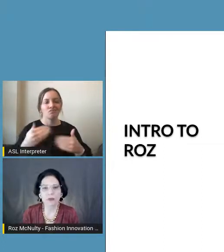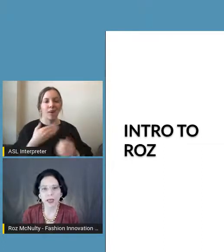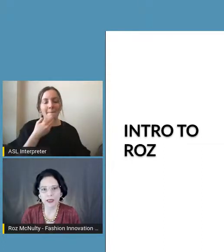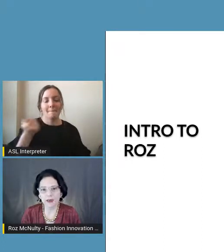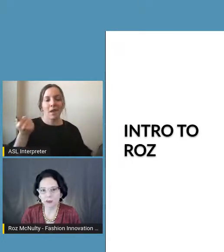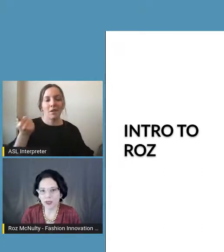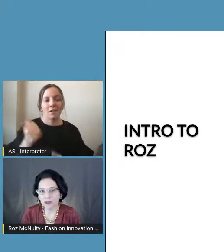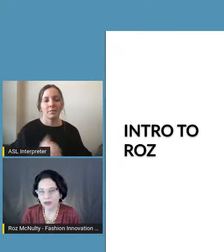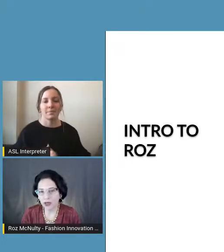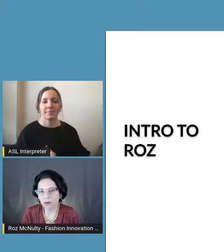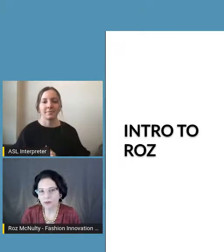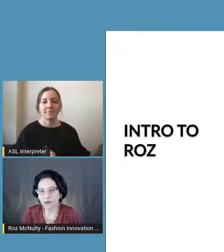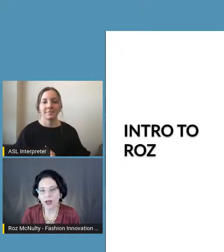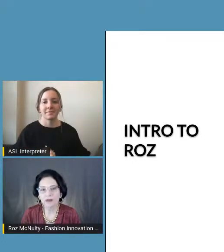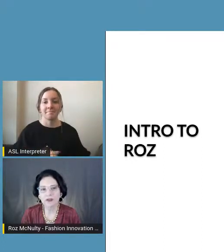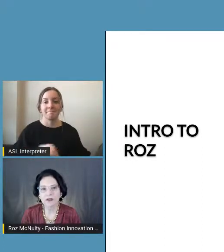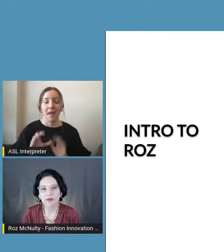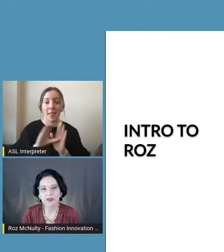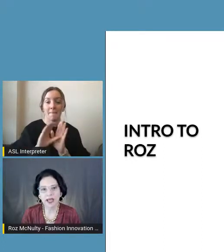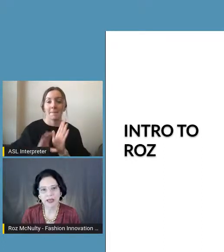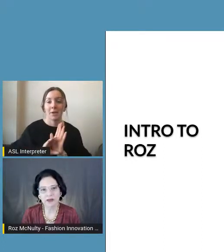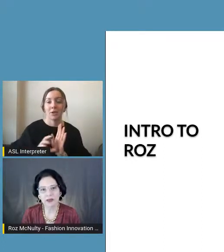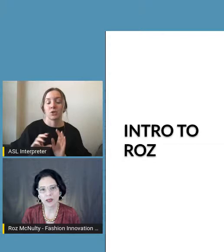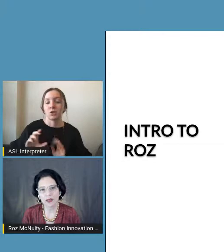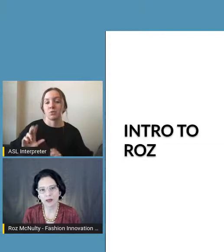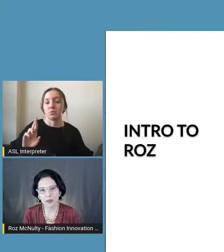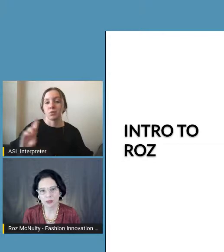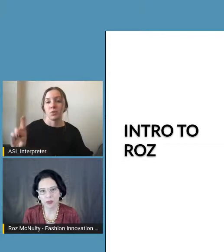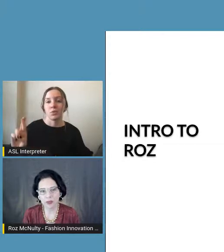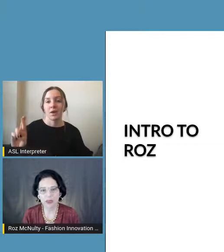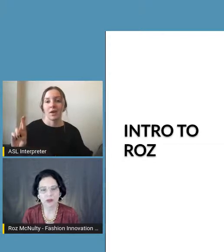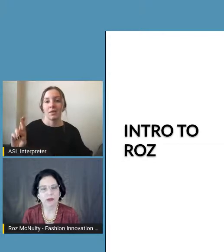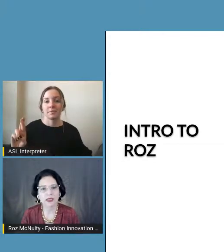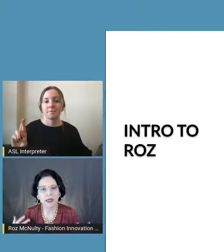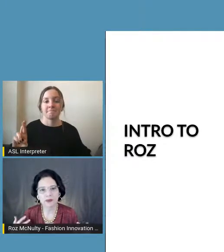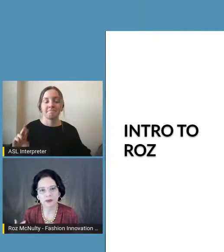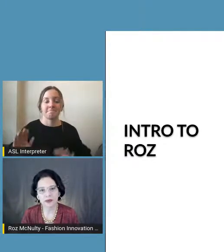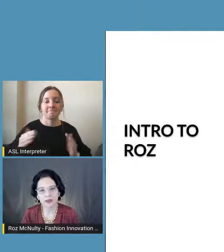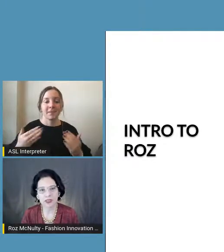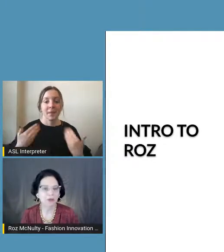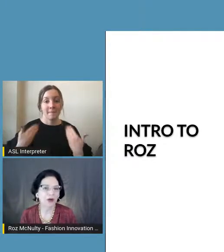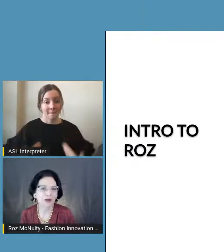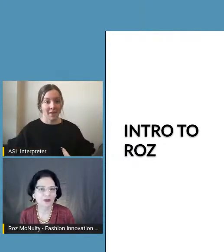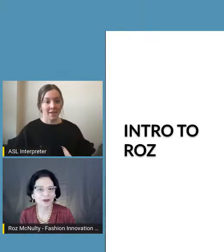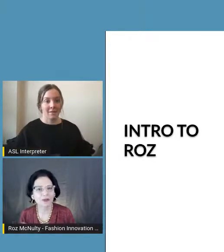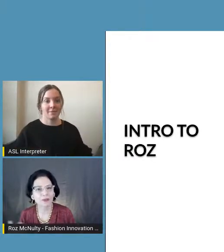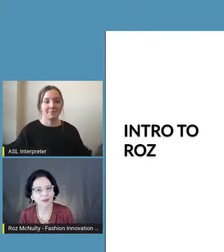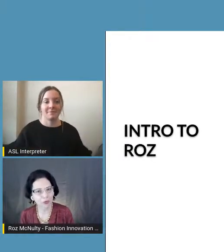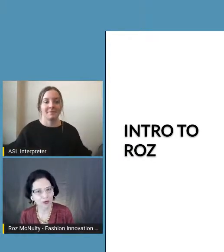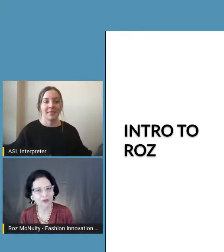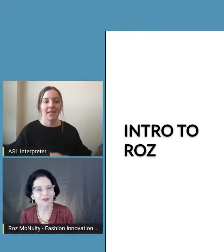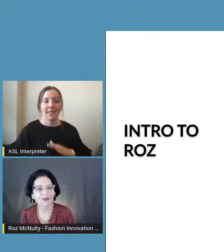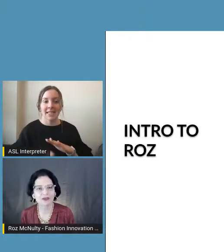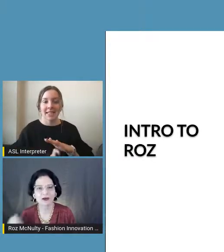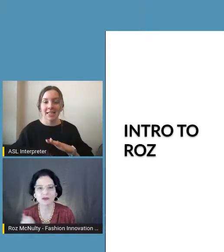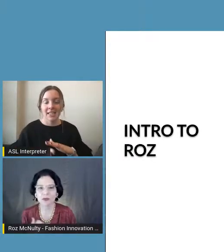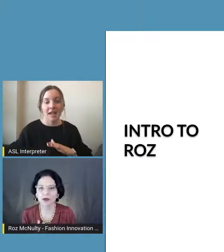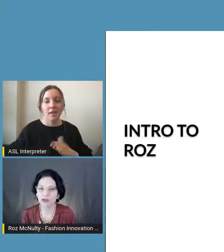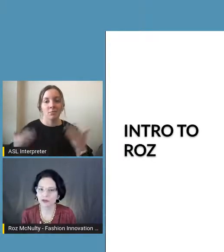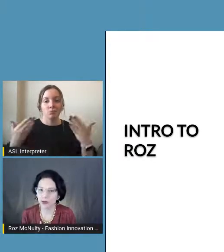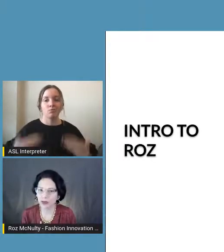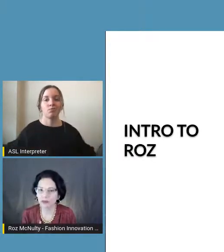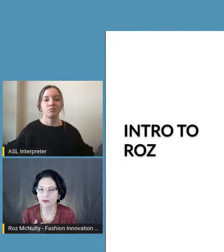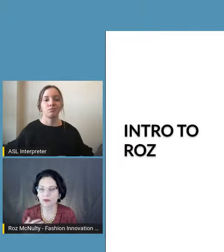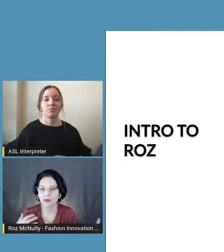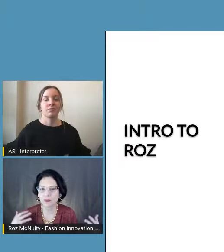figure on the right is myself. I've been scanned by 3D Look as a 3D model, imported in the